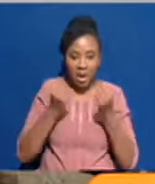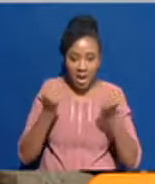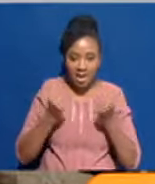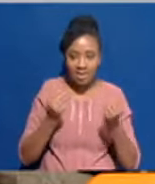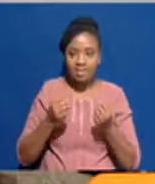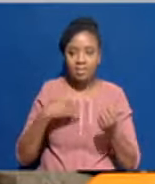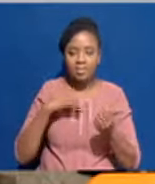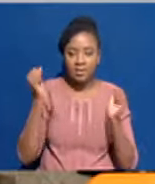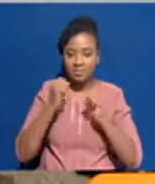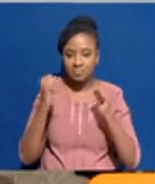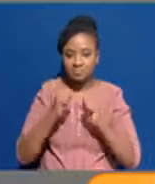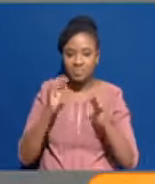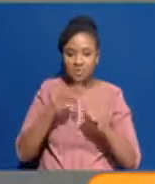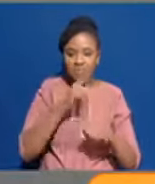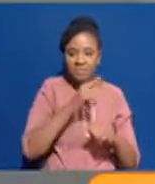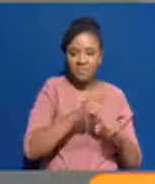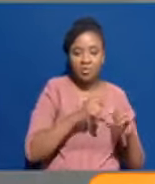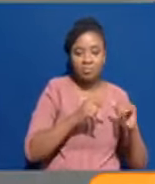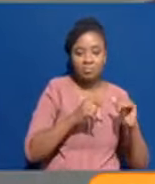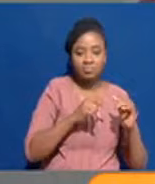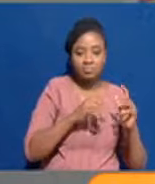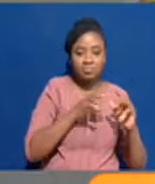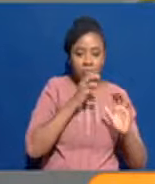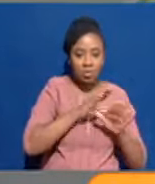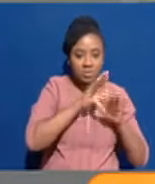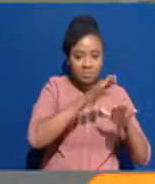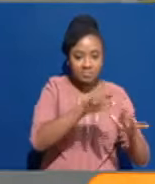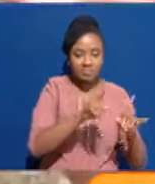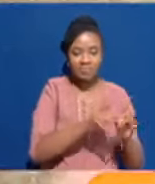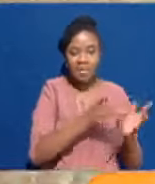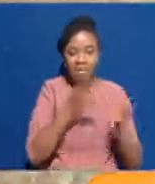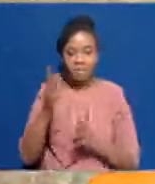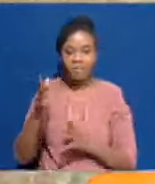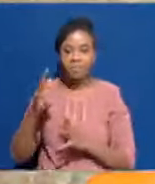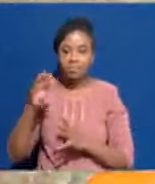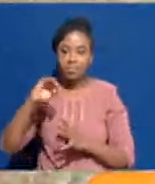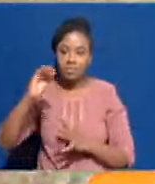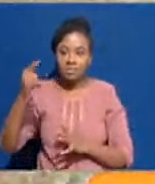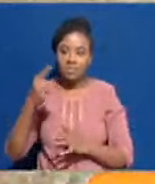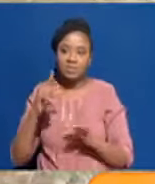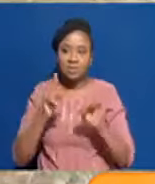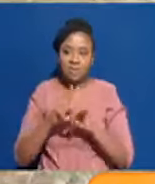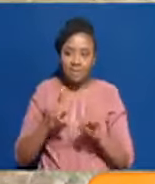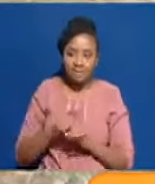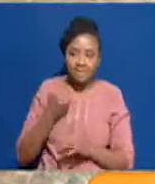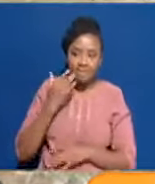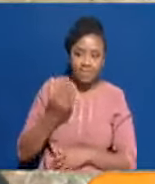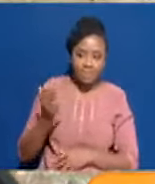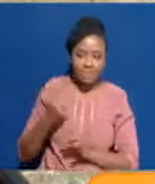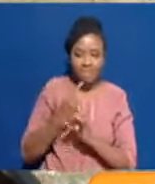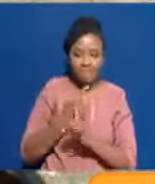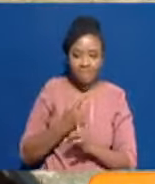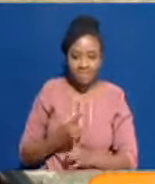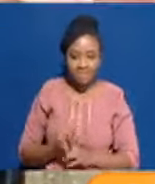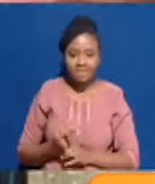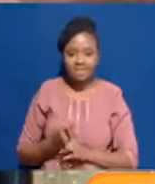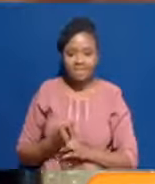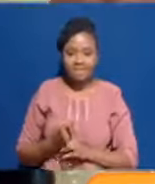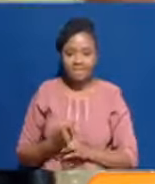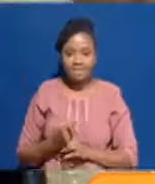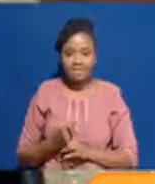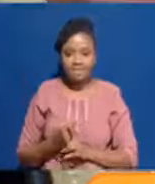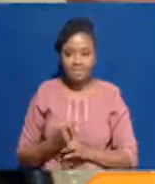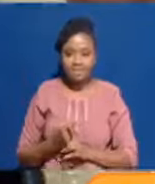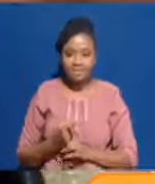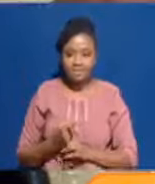fish from the lakes to the city, prepares and keeps them in freezers. They then reach out to potential customers through Markiti, an